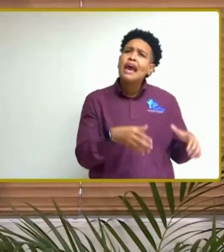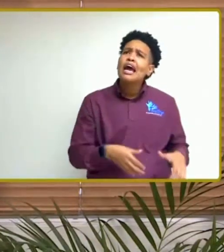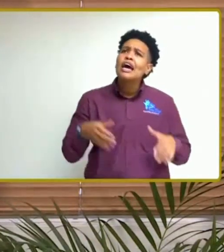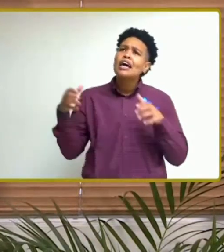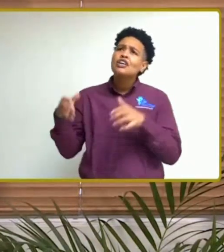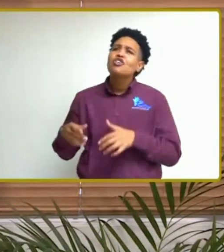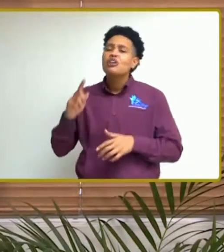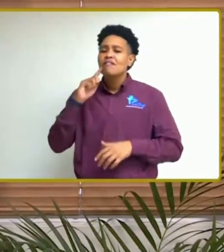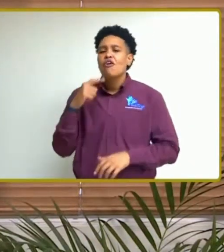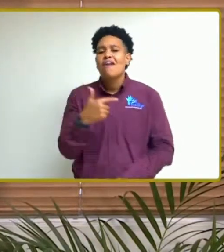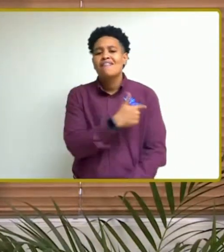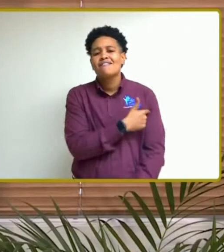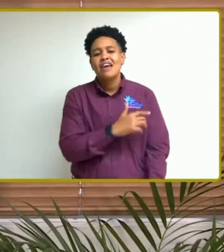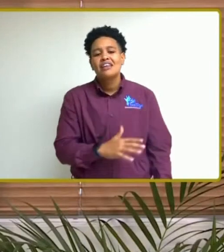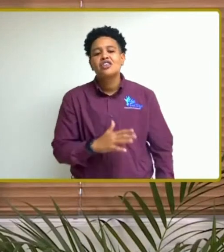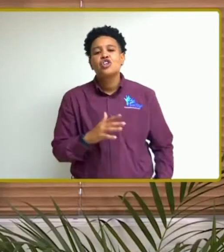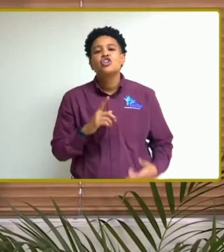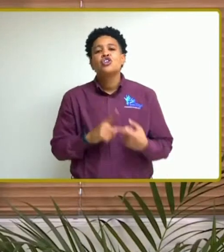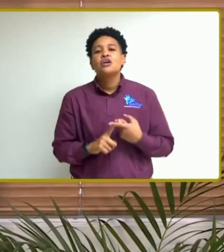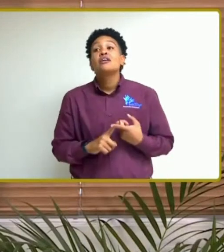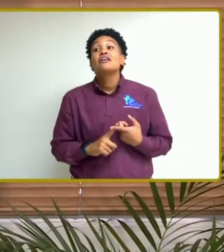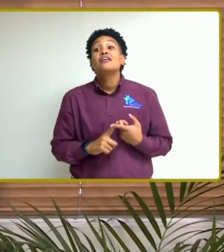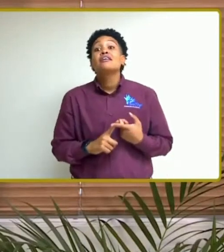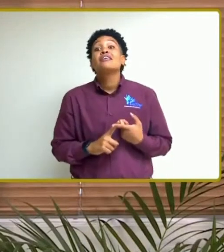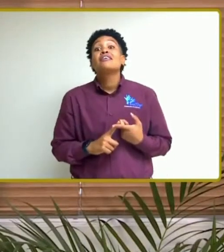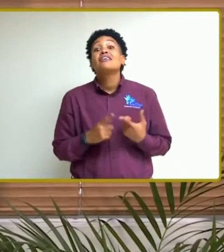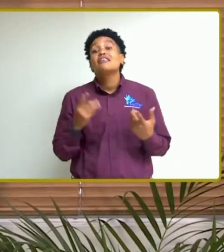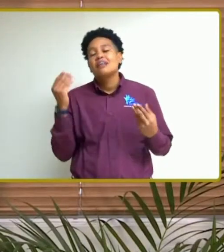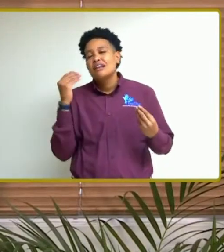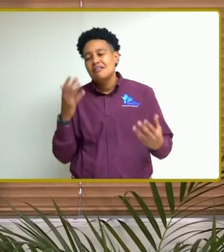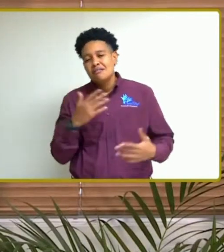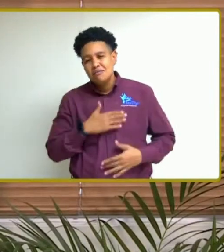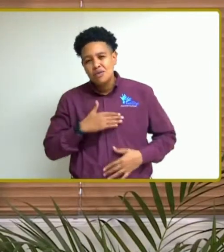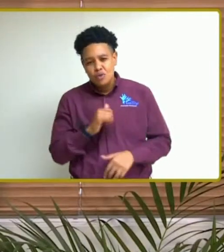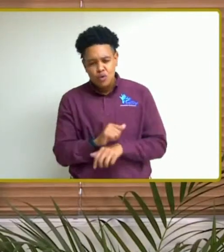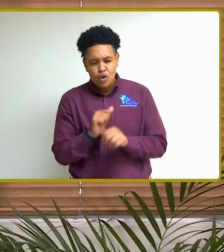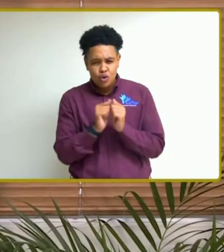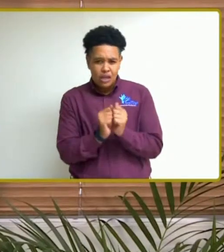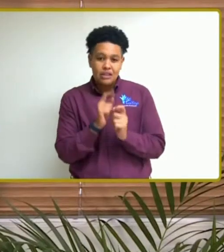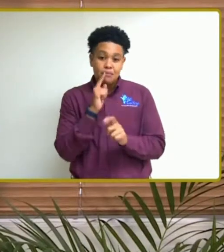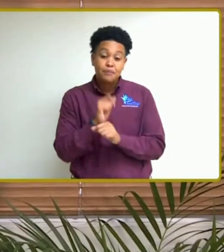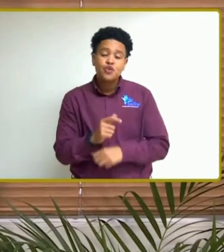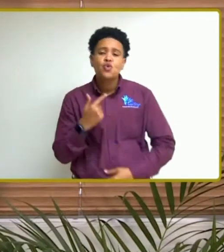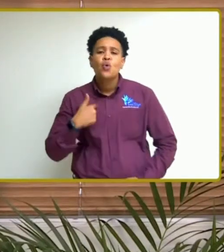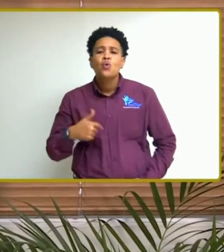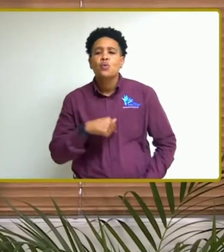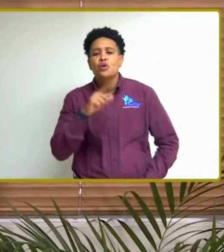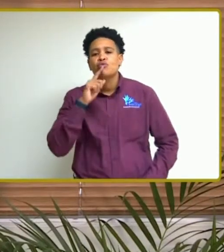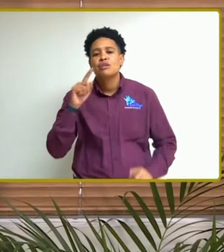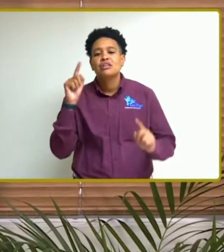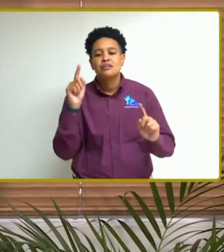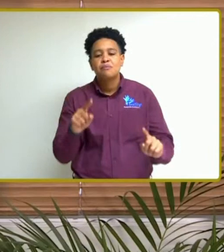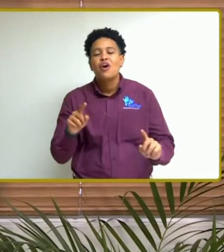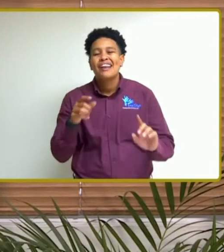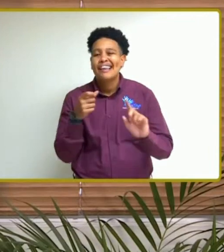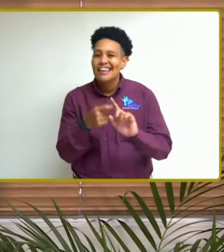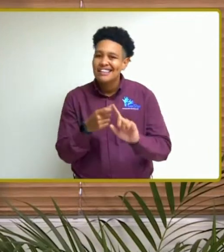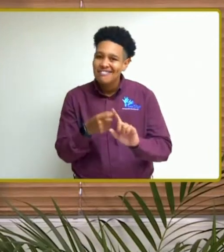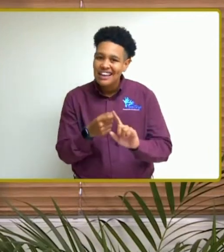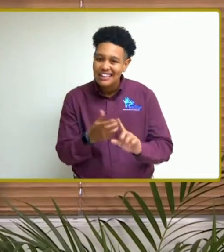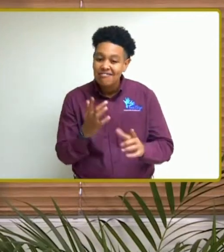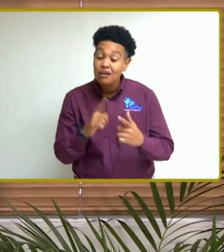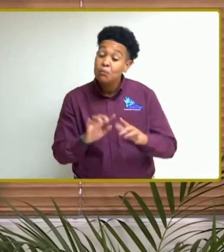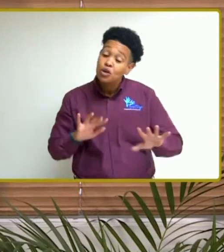for vaccination, and let us please work together to ensure that we respond effectively